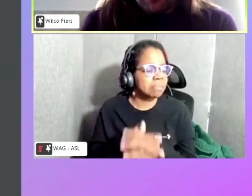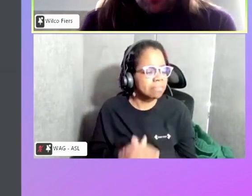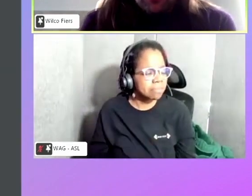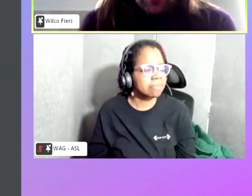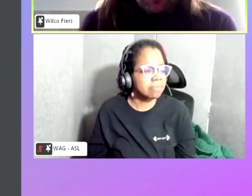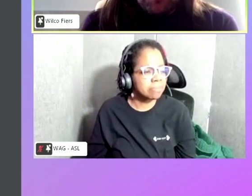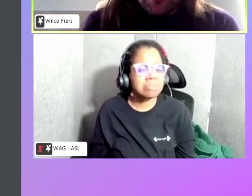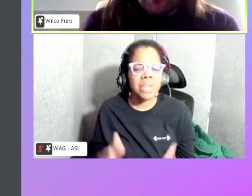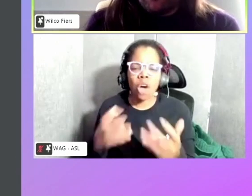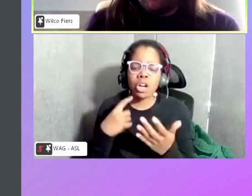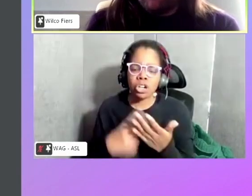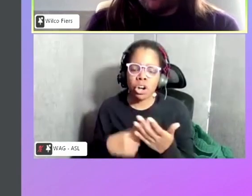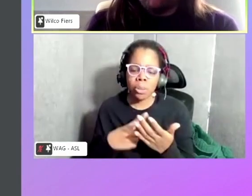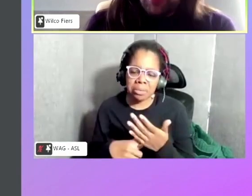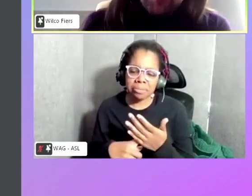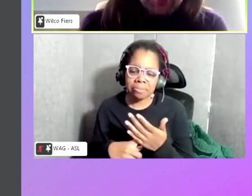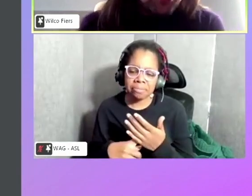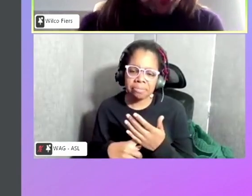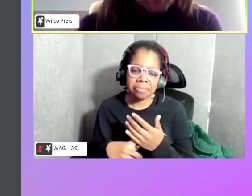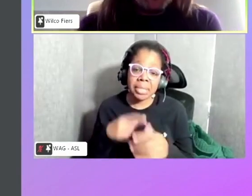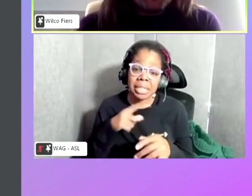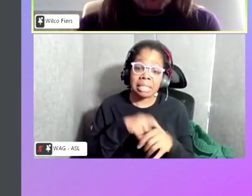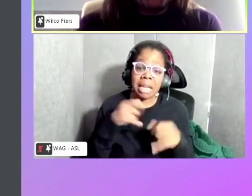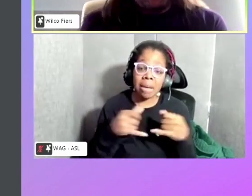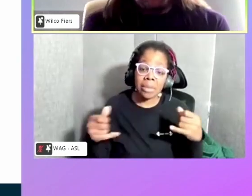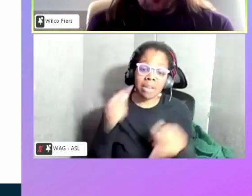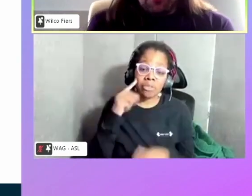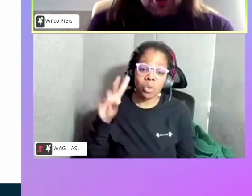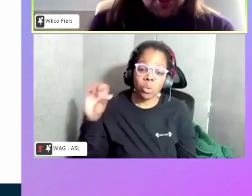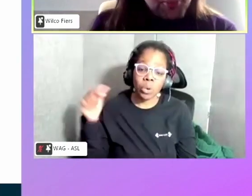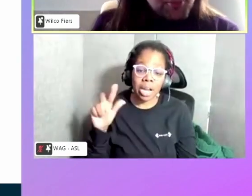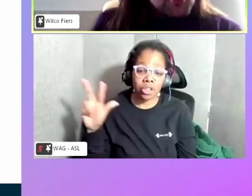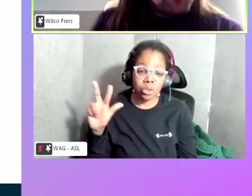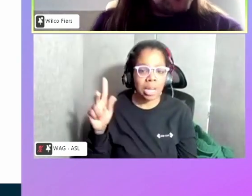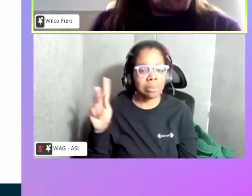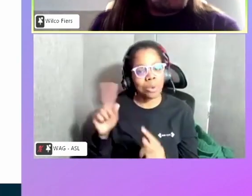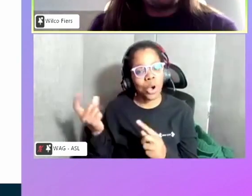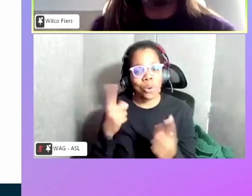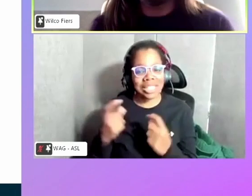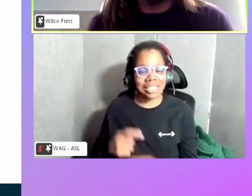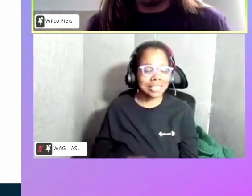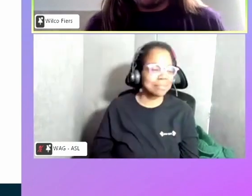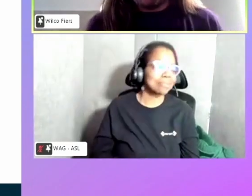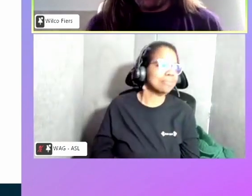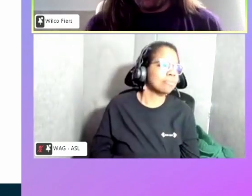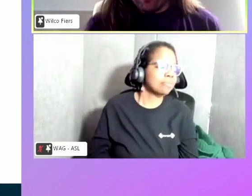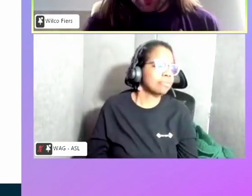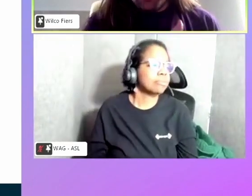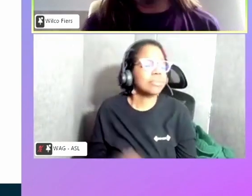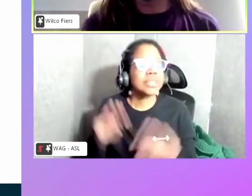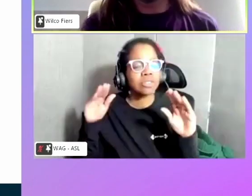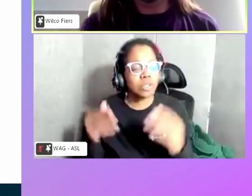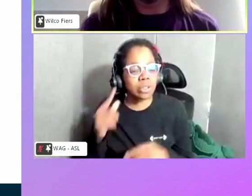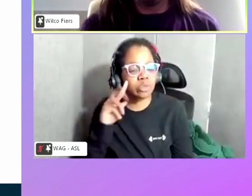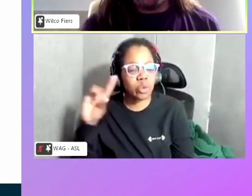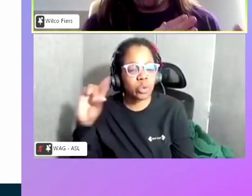So I want to talk a little bit about the timeline for WCAG 3 as well, because this always comes up. The focus for WCAG